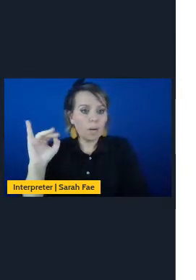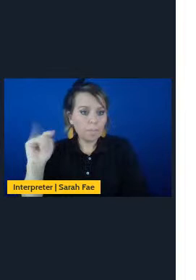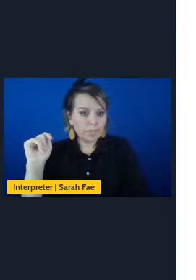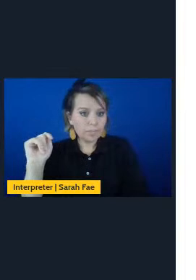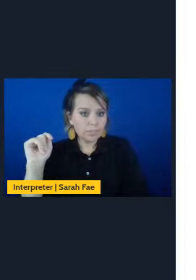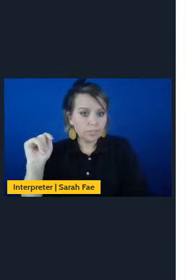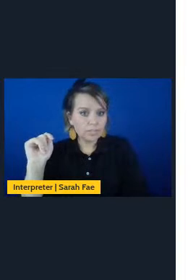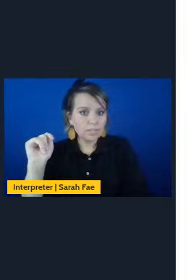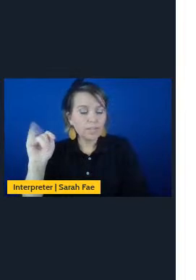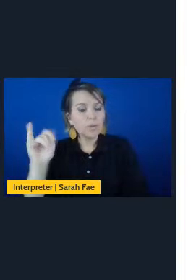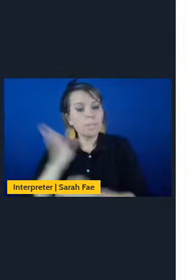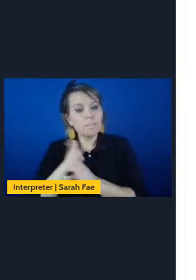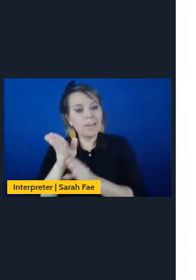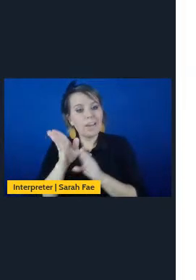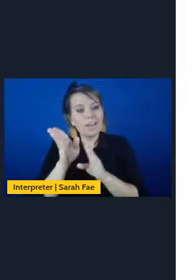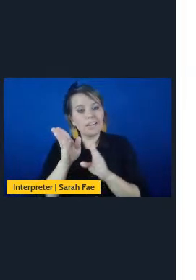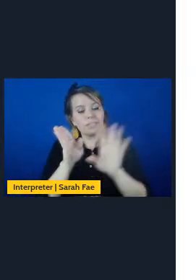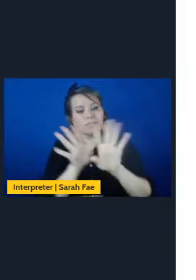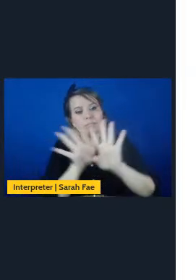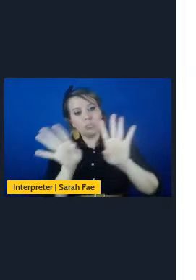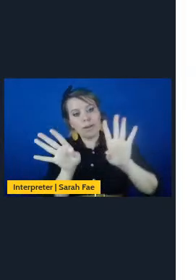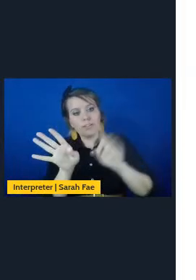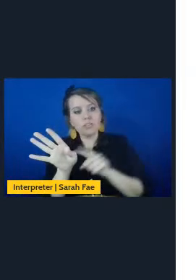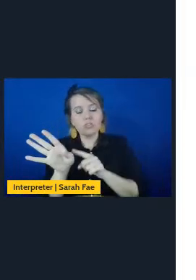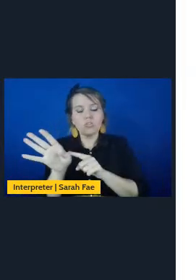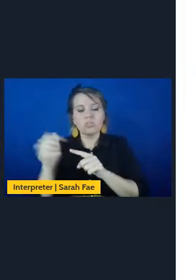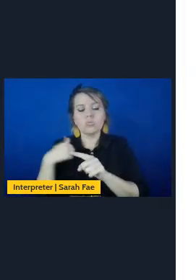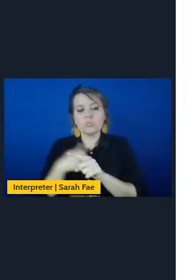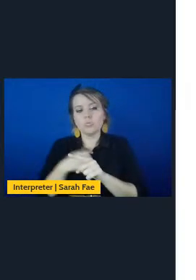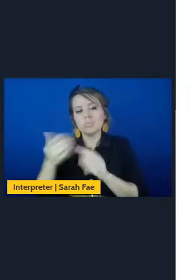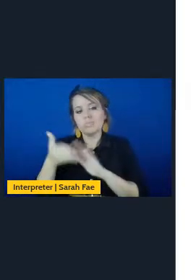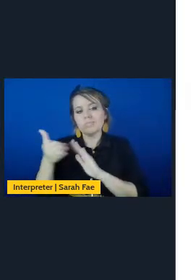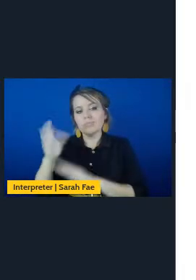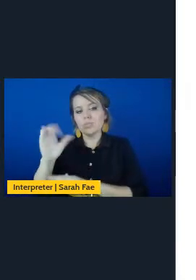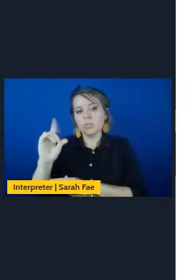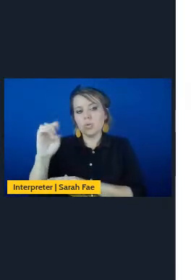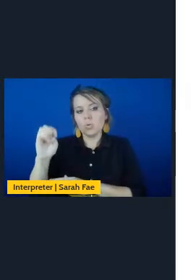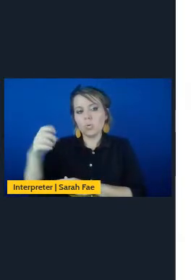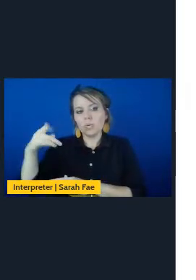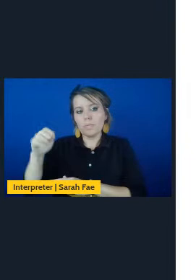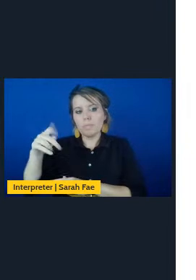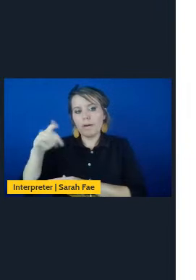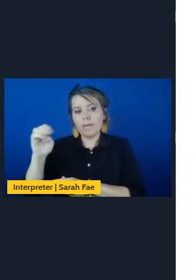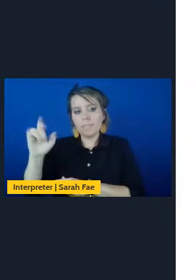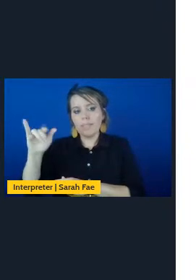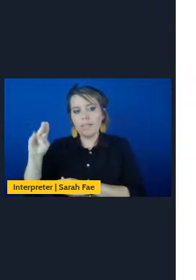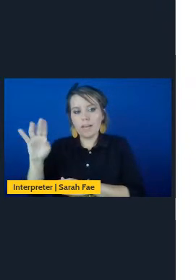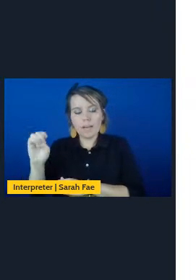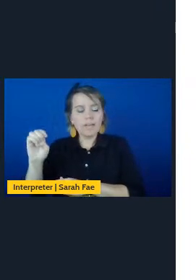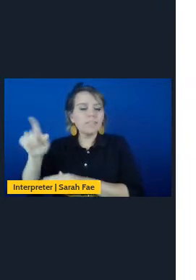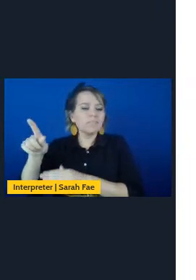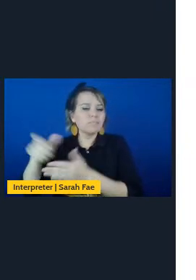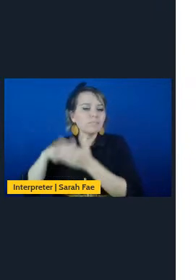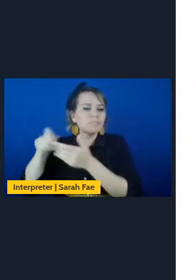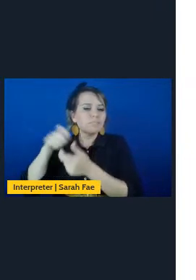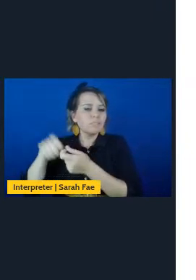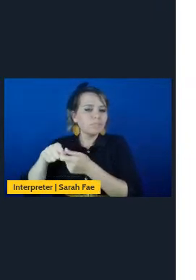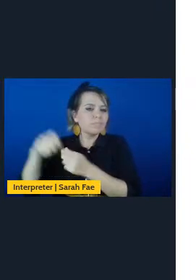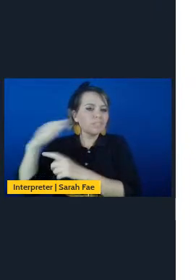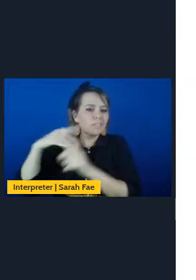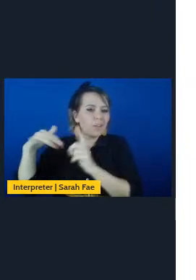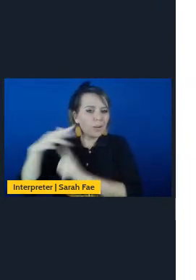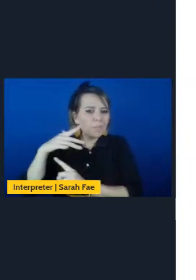branch commits, we run the code pipeline, which deploys multiple environments, runs all the unit integration